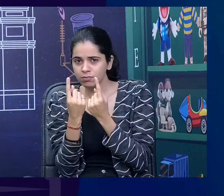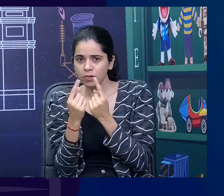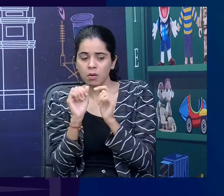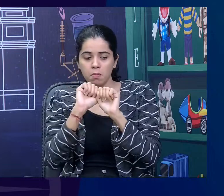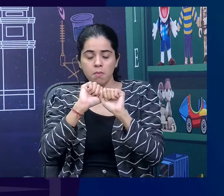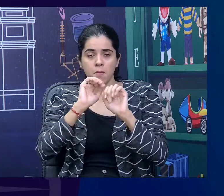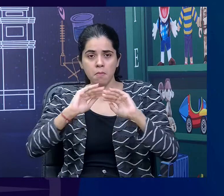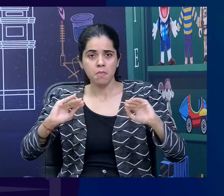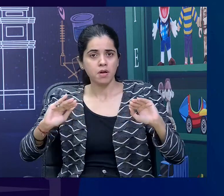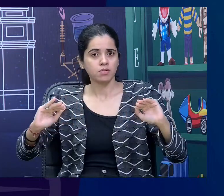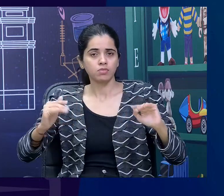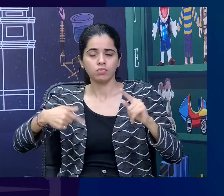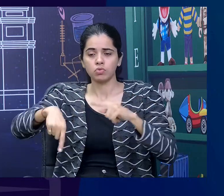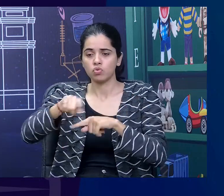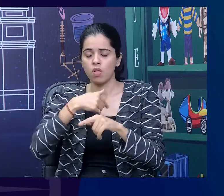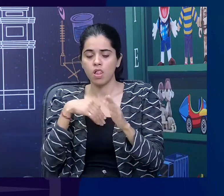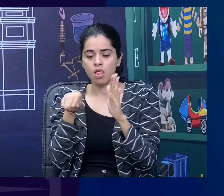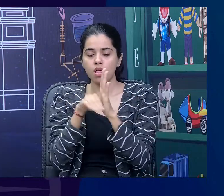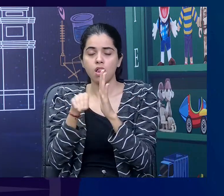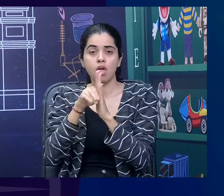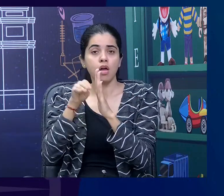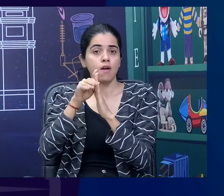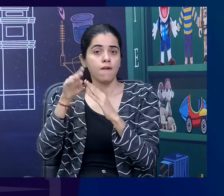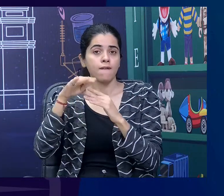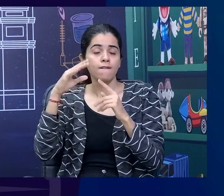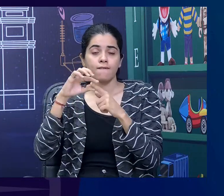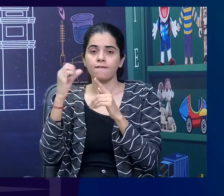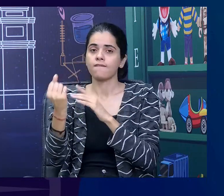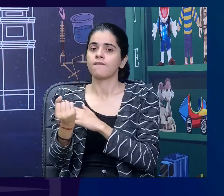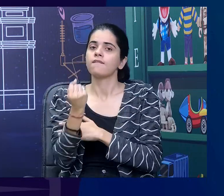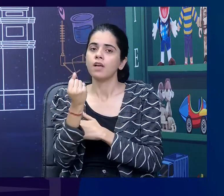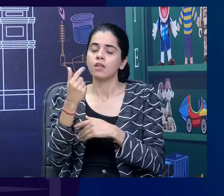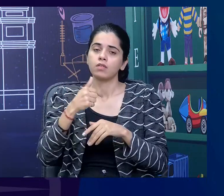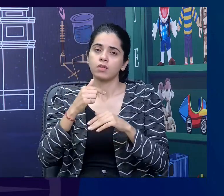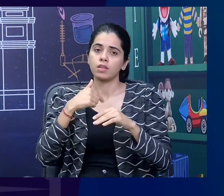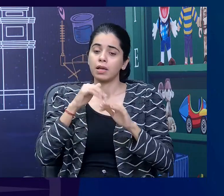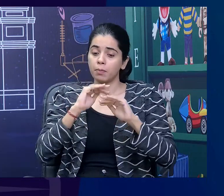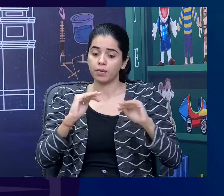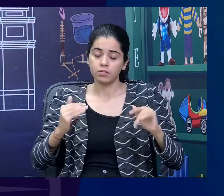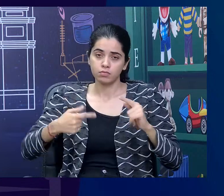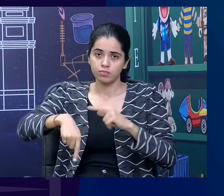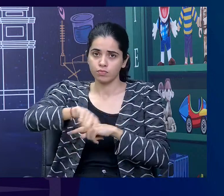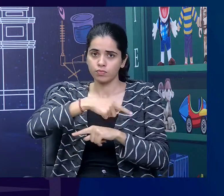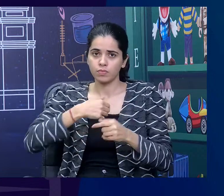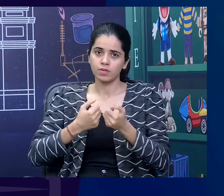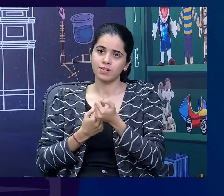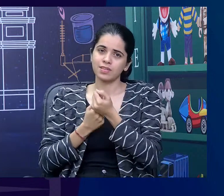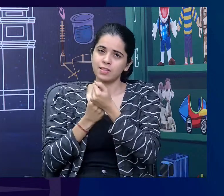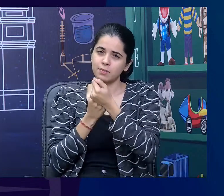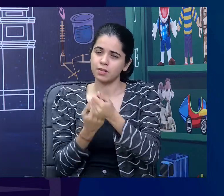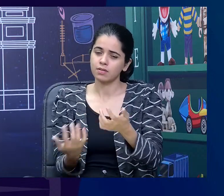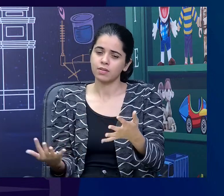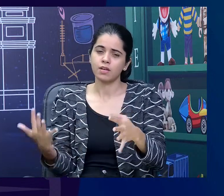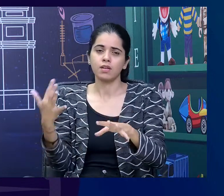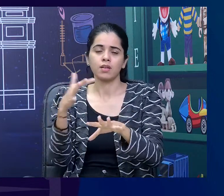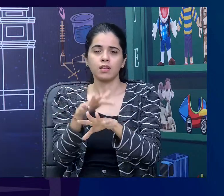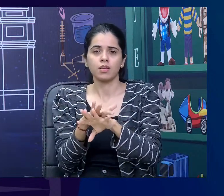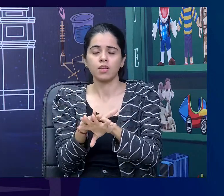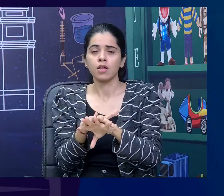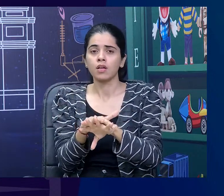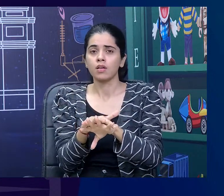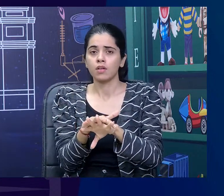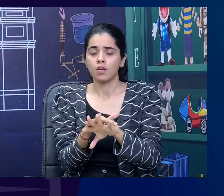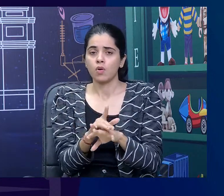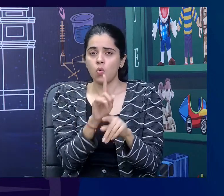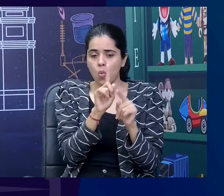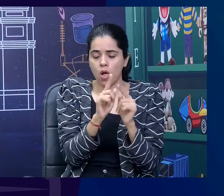each student's proficiency level. The process has enabled me to prioritize support for emerging students, engaging